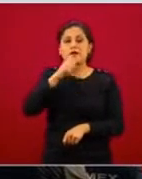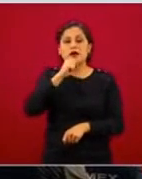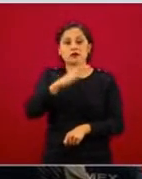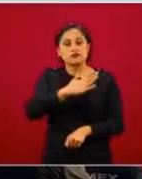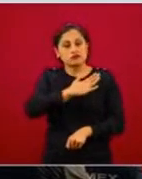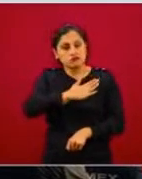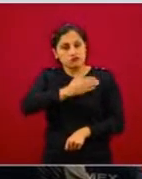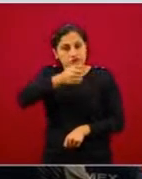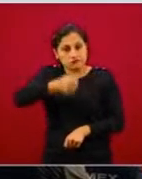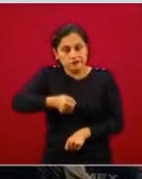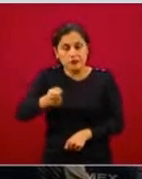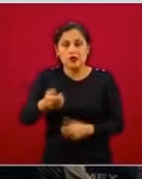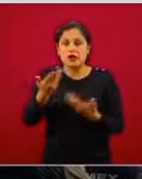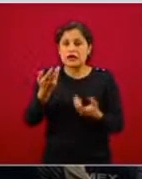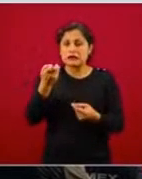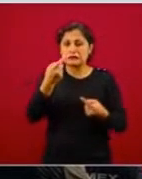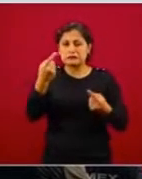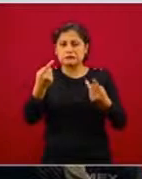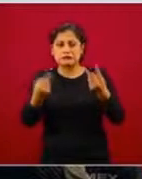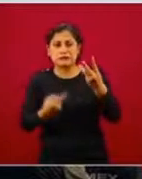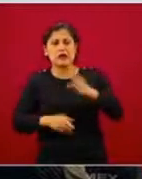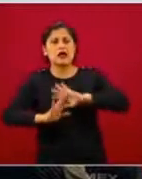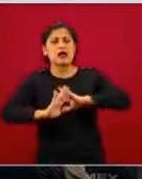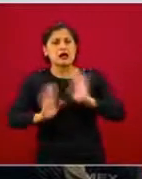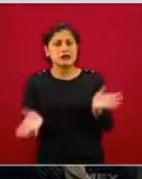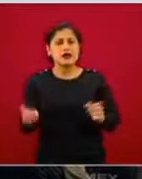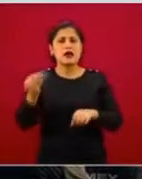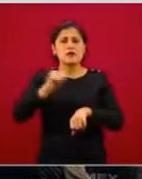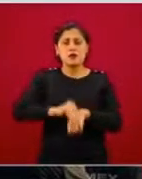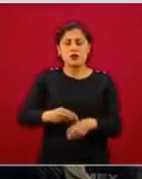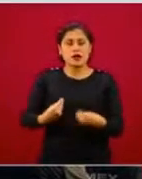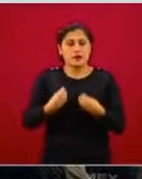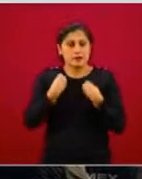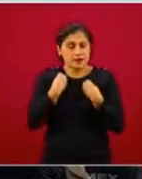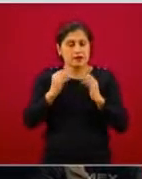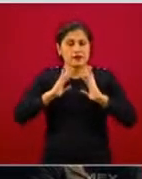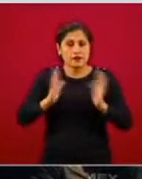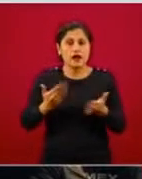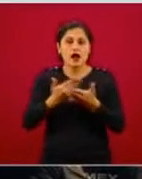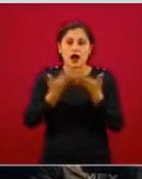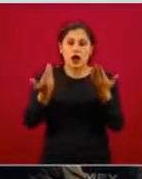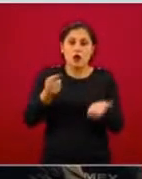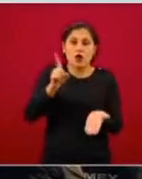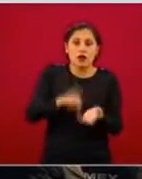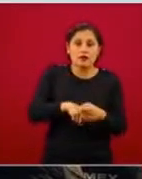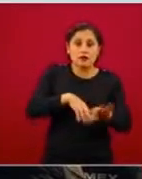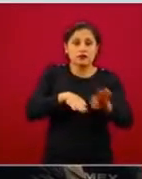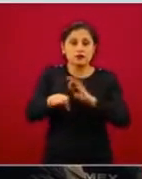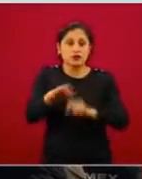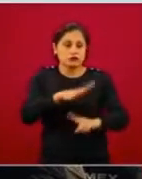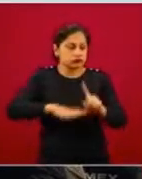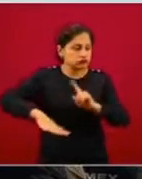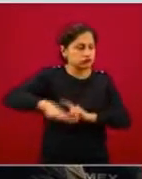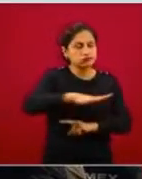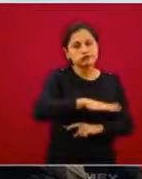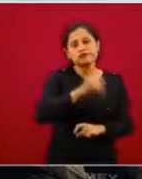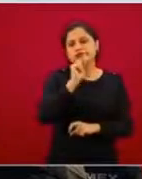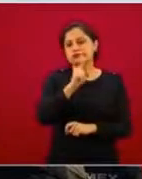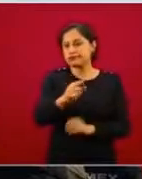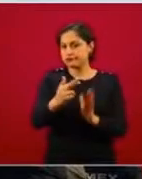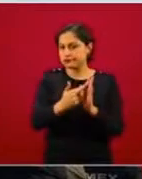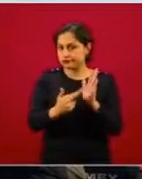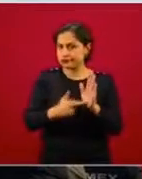adopted. All of these things, we've already adopted these measures, but we are going to have to adopt other measures at